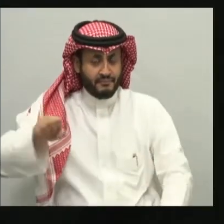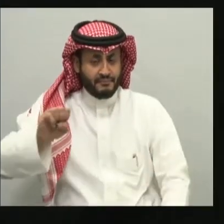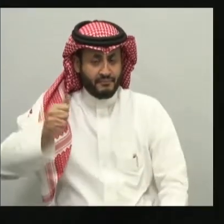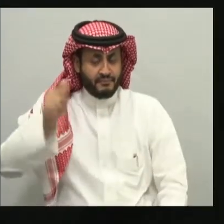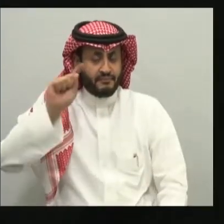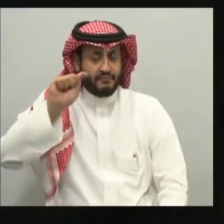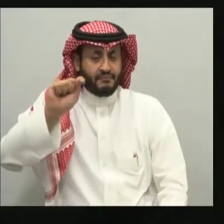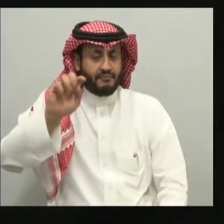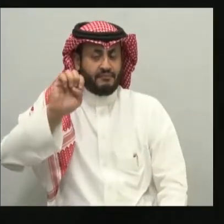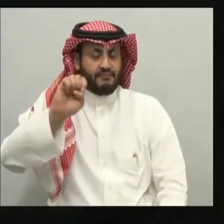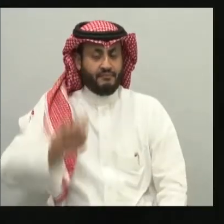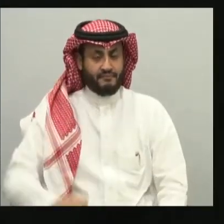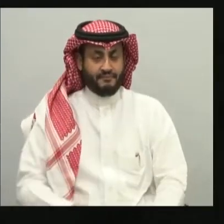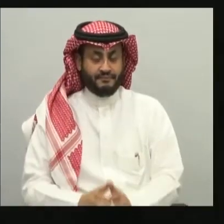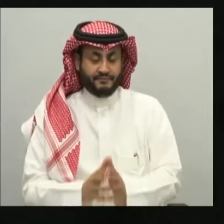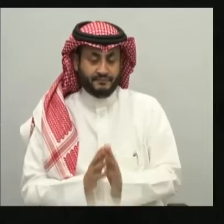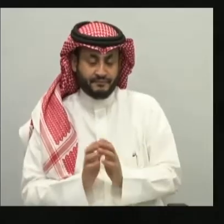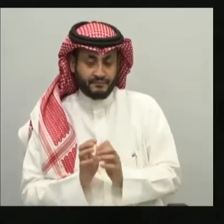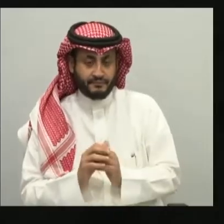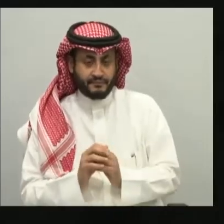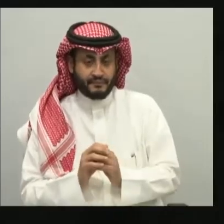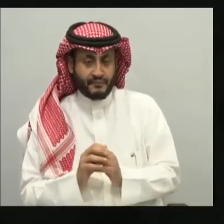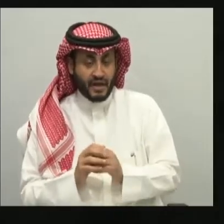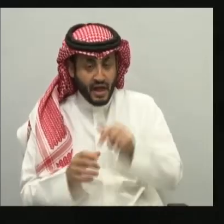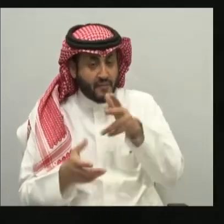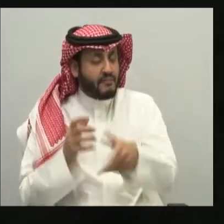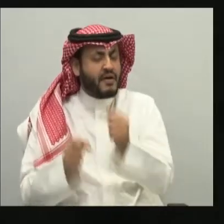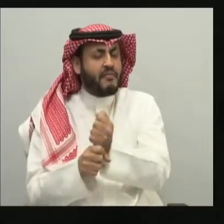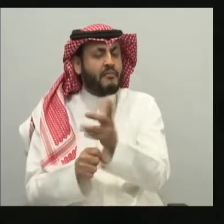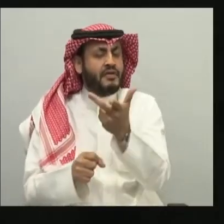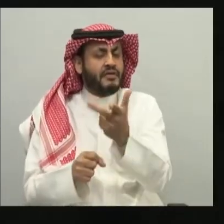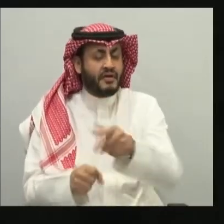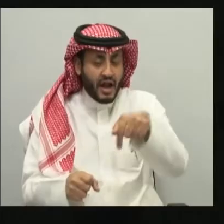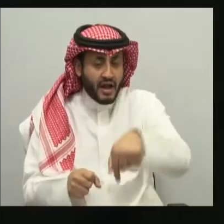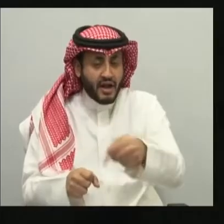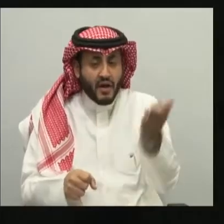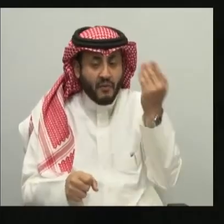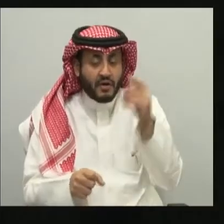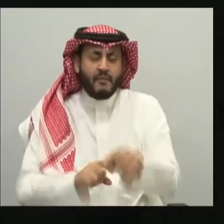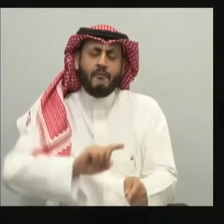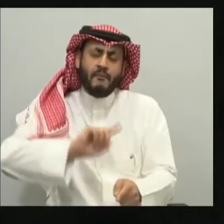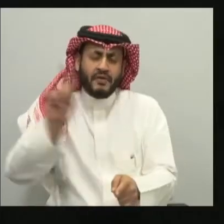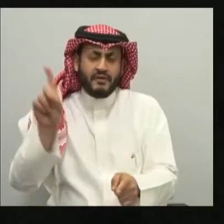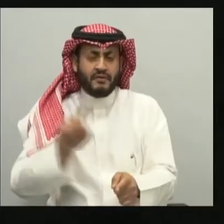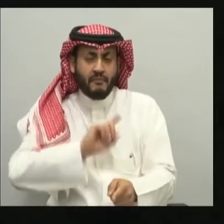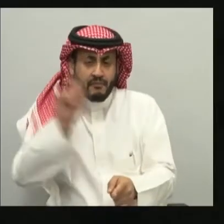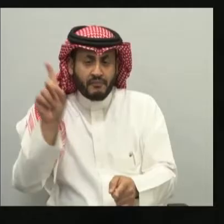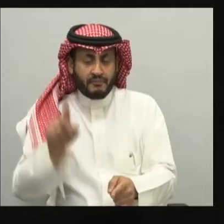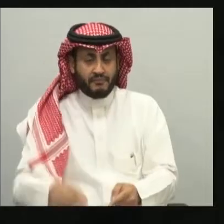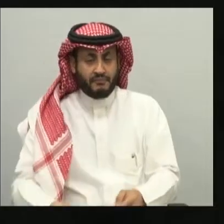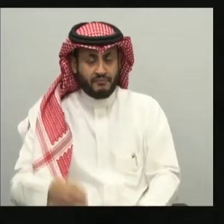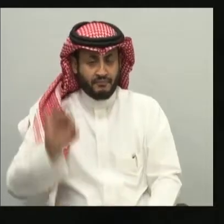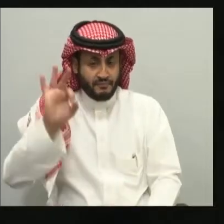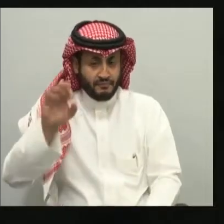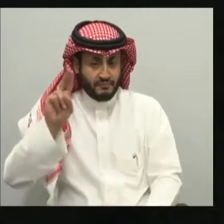is something that I will do in the future. Maybe tomorrow, maybe next week, and this is why we